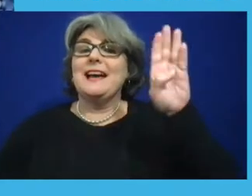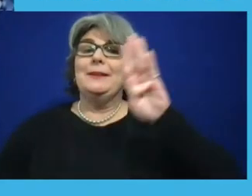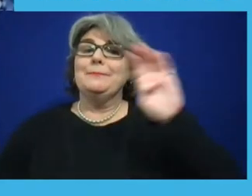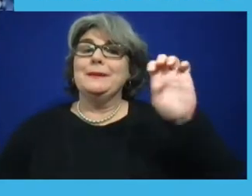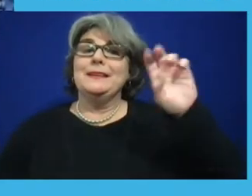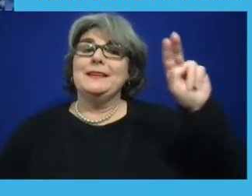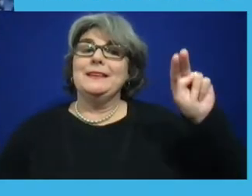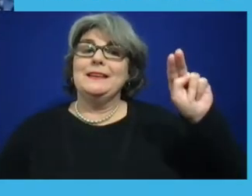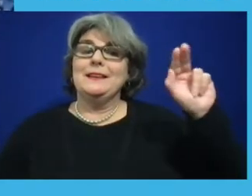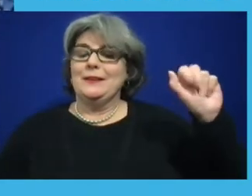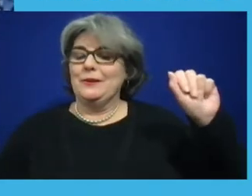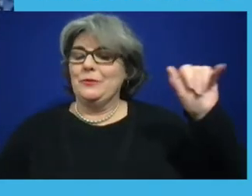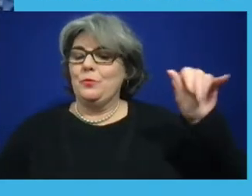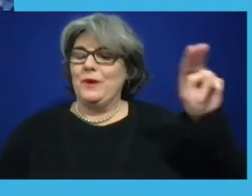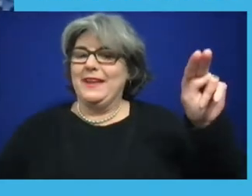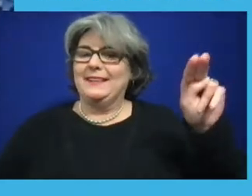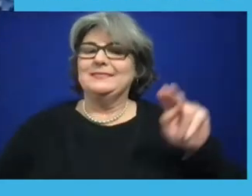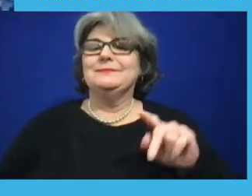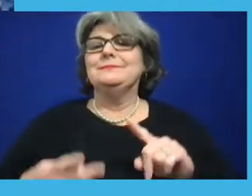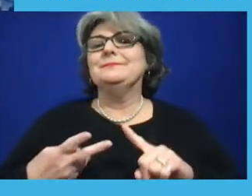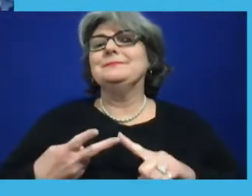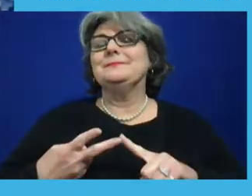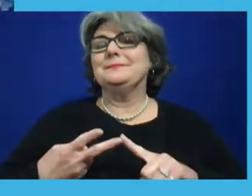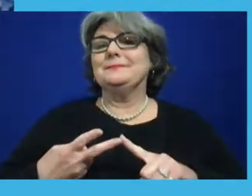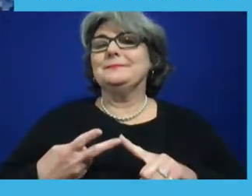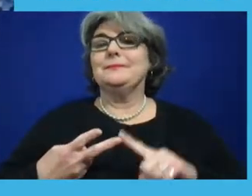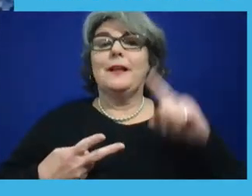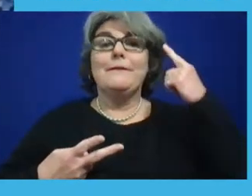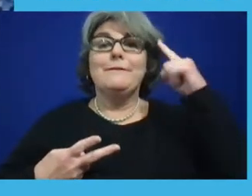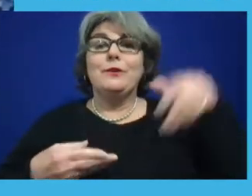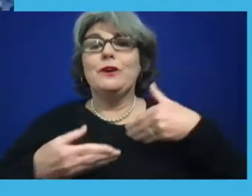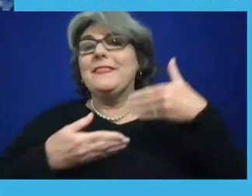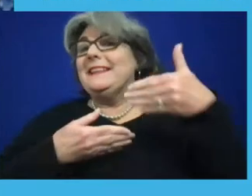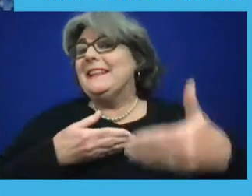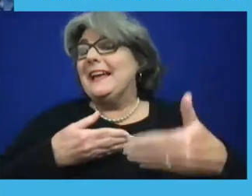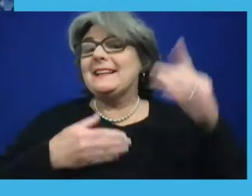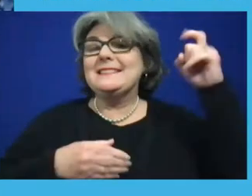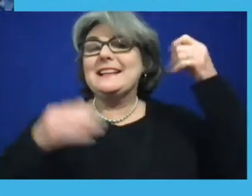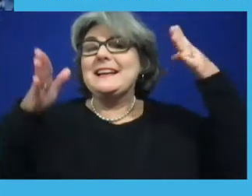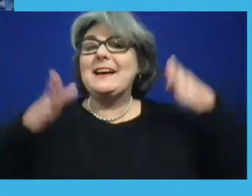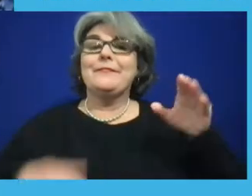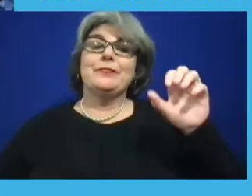for your next Secretary of State, B. Wynn.